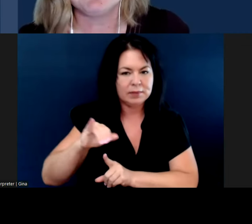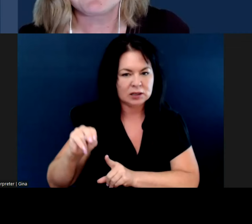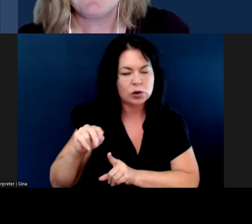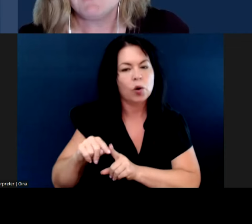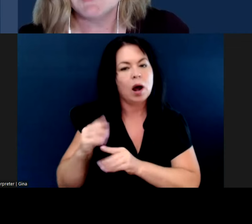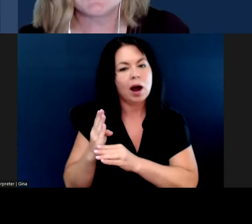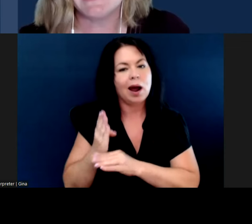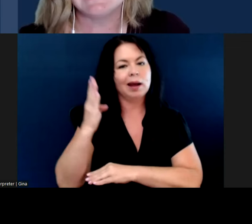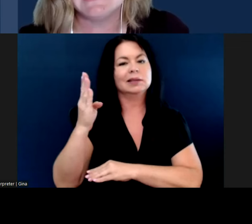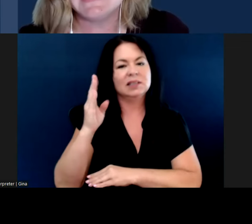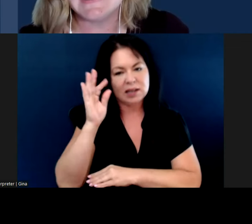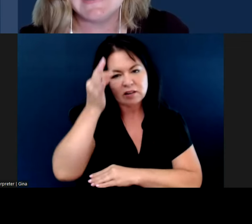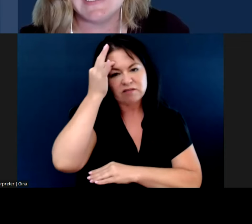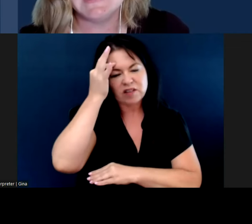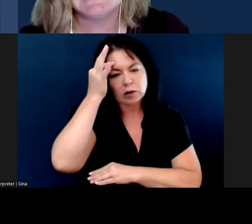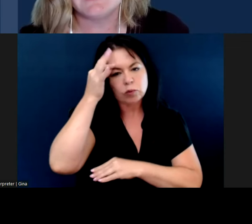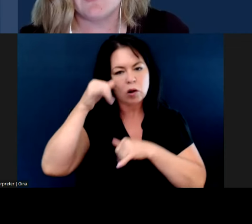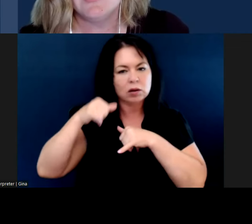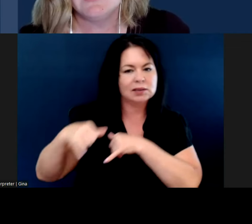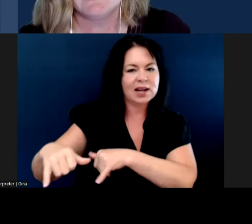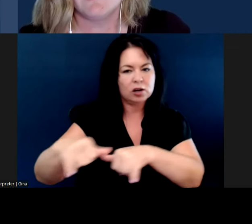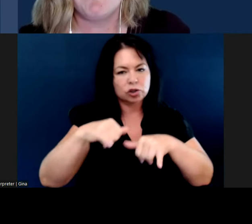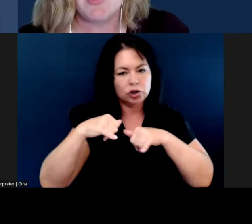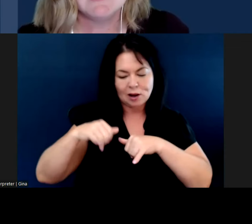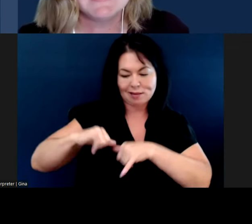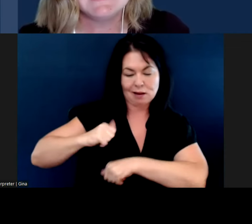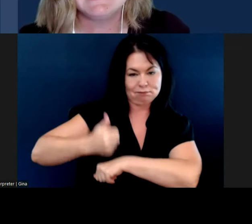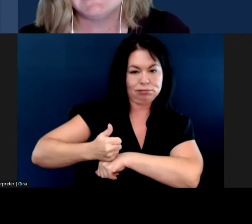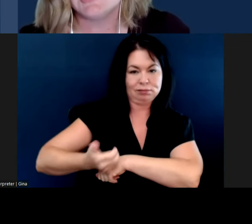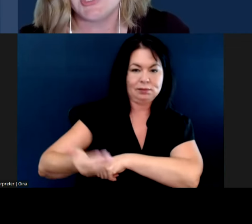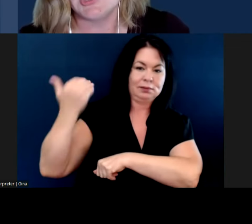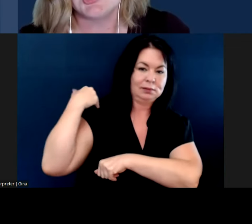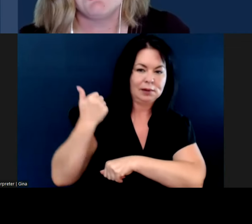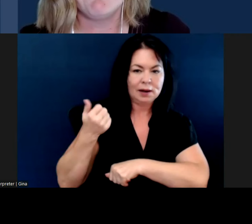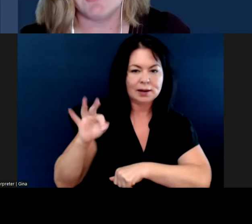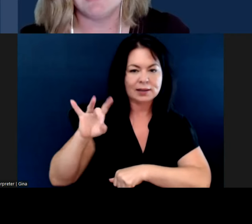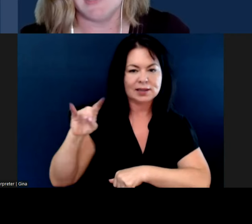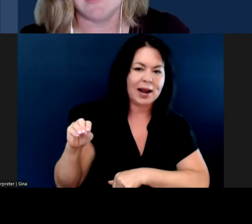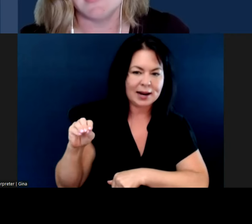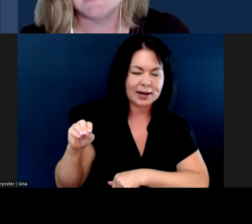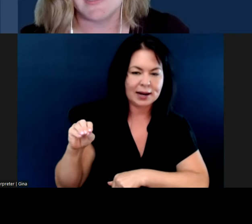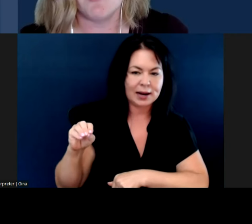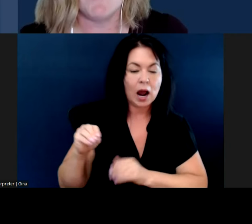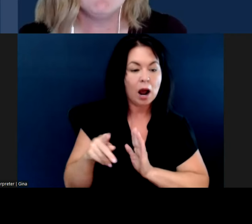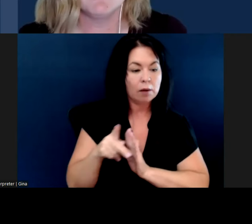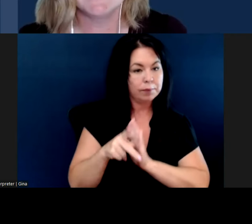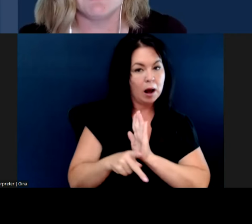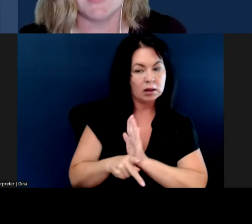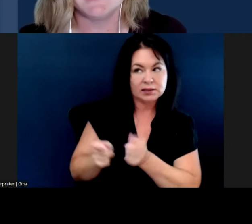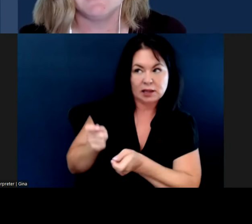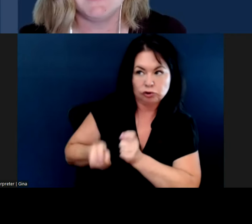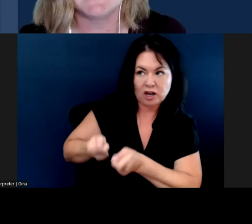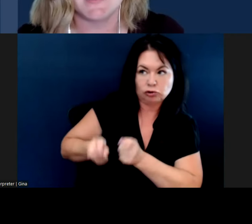standards, which were enacted in the 1980s. So the policies didn't change to the federal guidelines, and a waiver